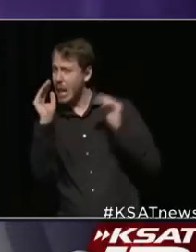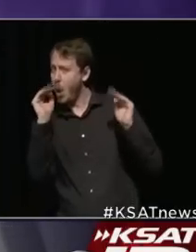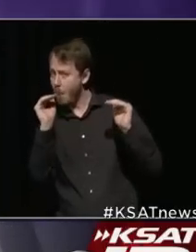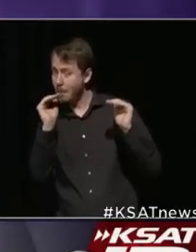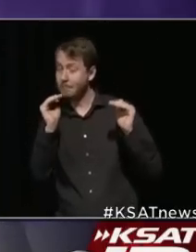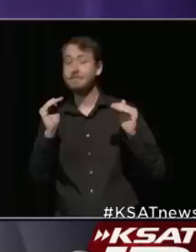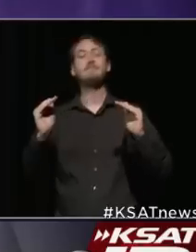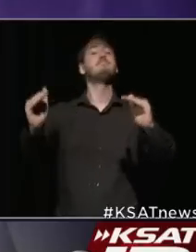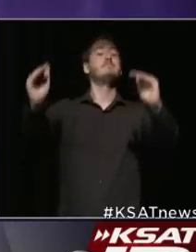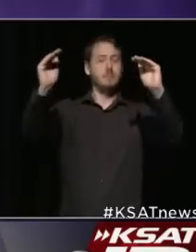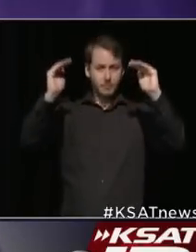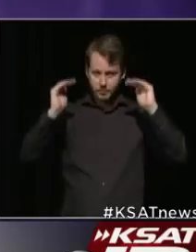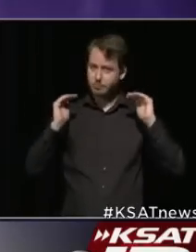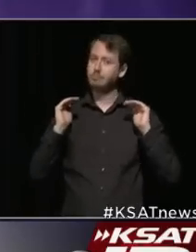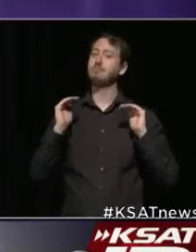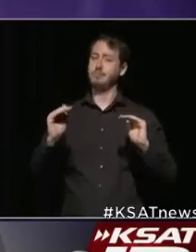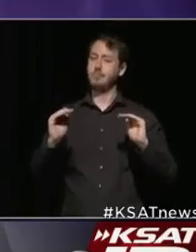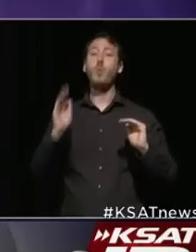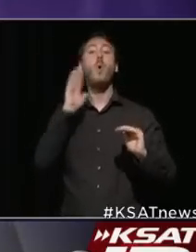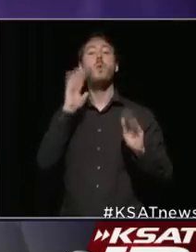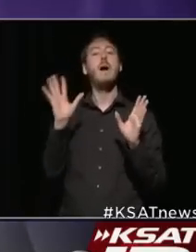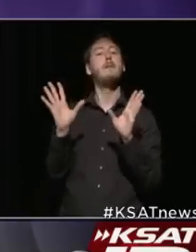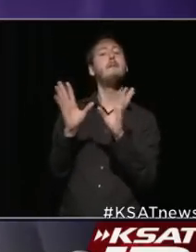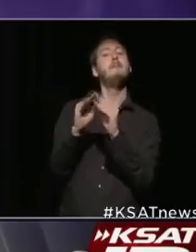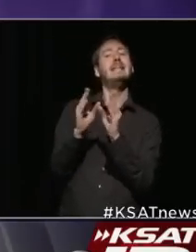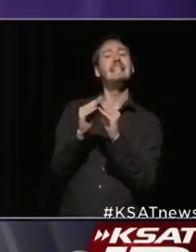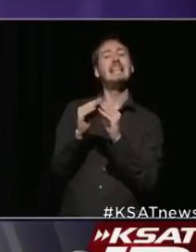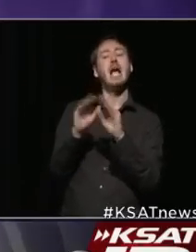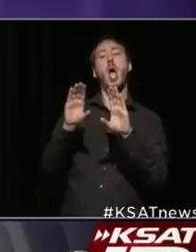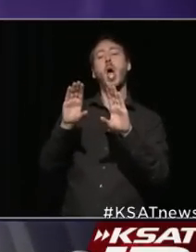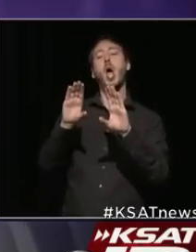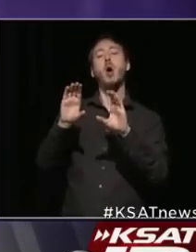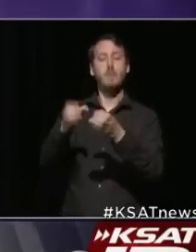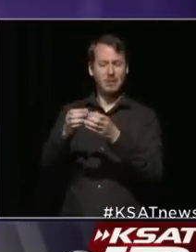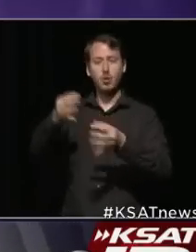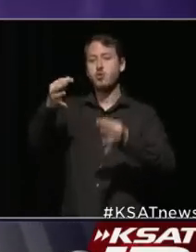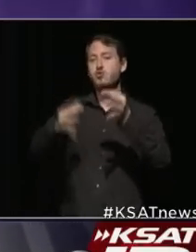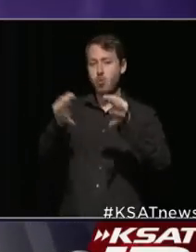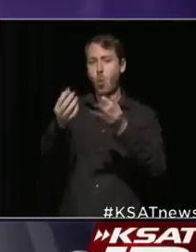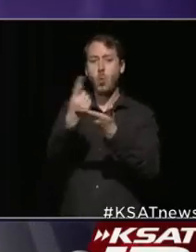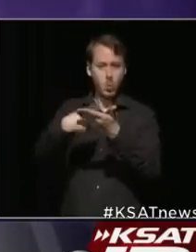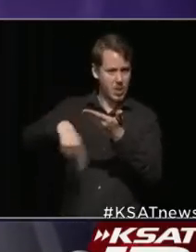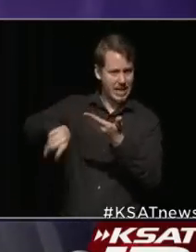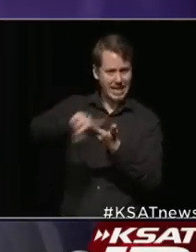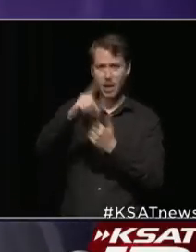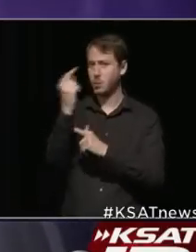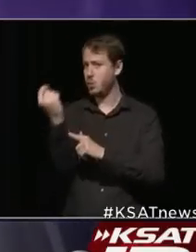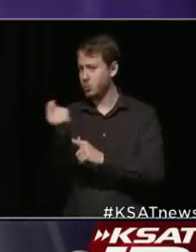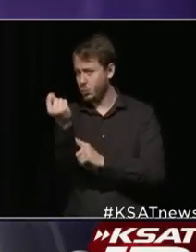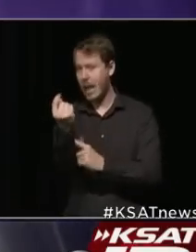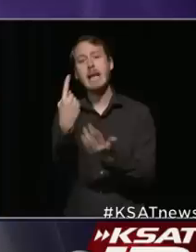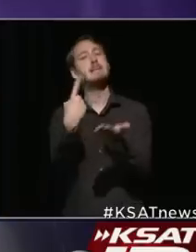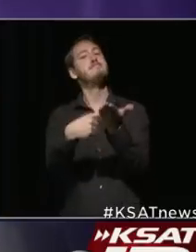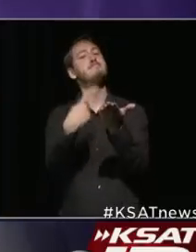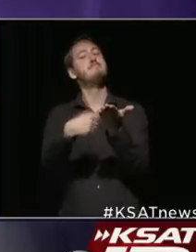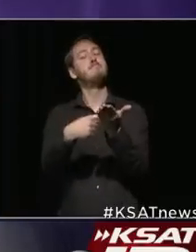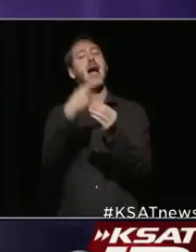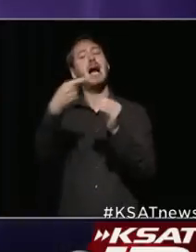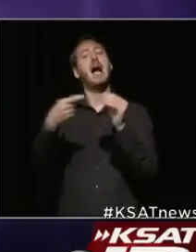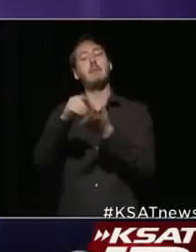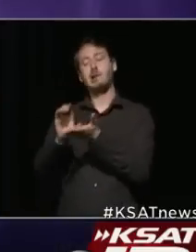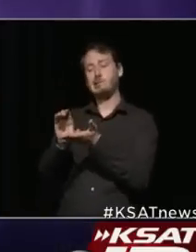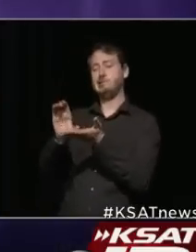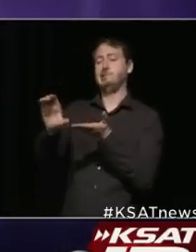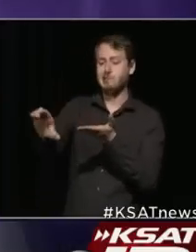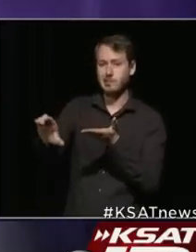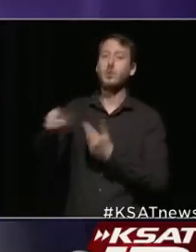taking, we're going to be meeting in the commissioner's court next Tuesday and talking about grants that we could make to